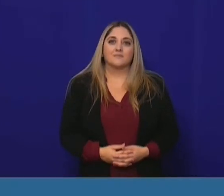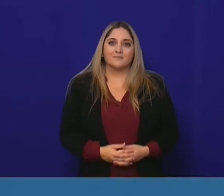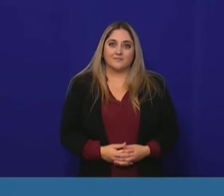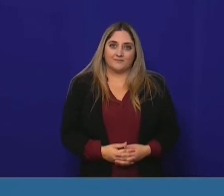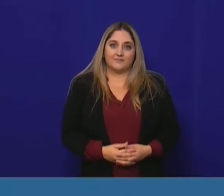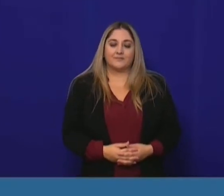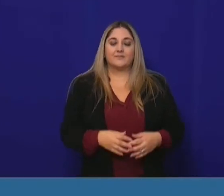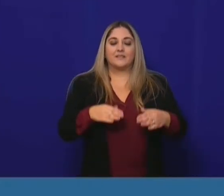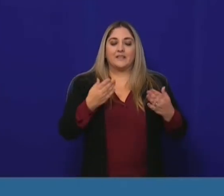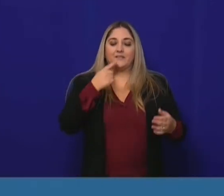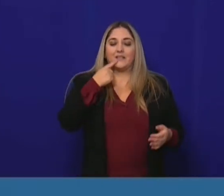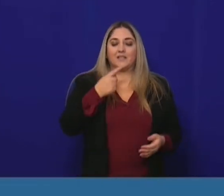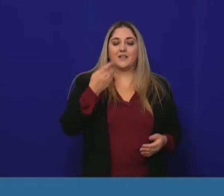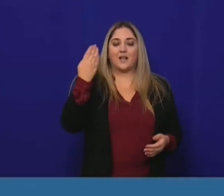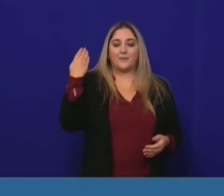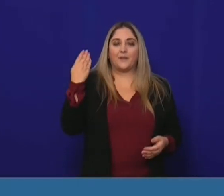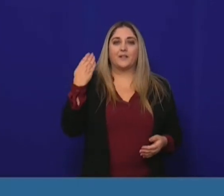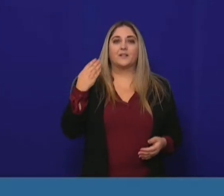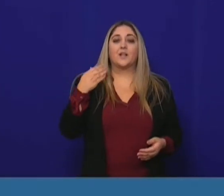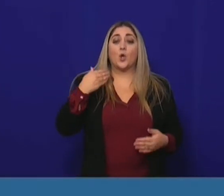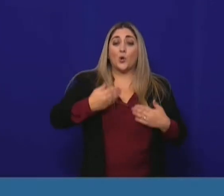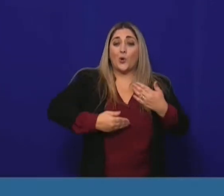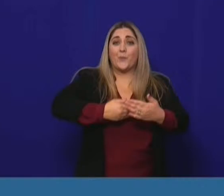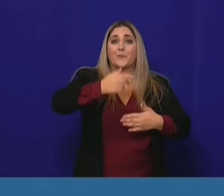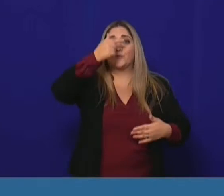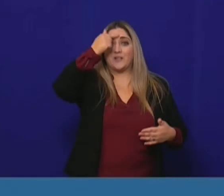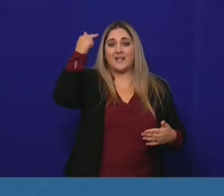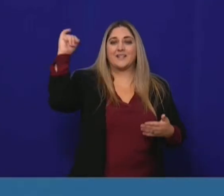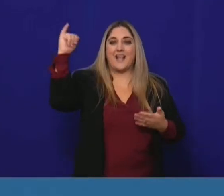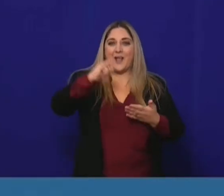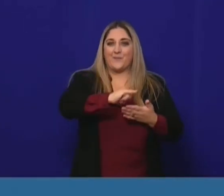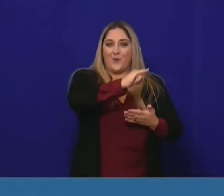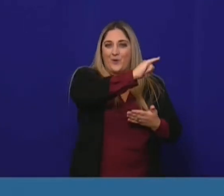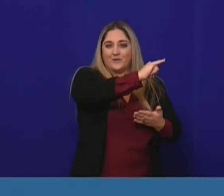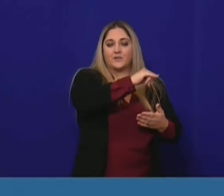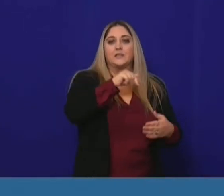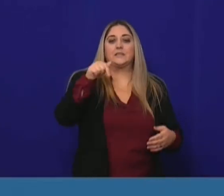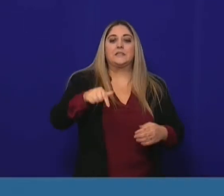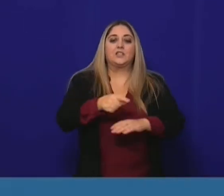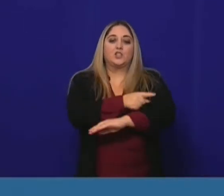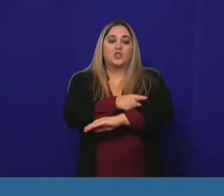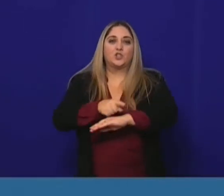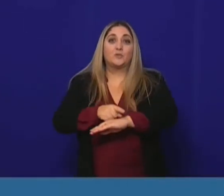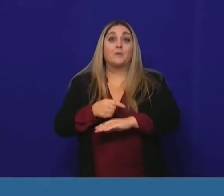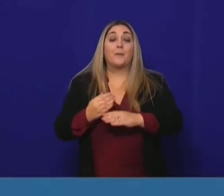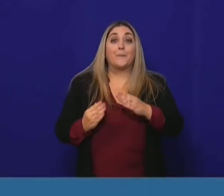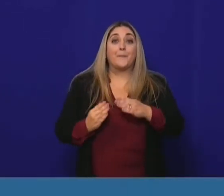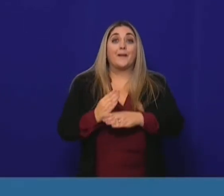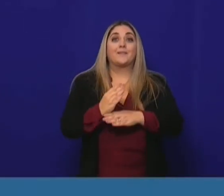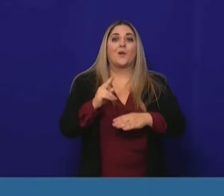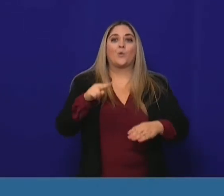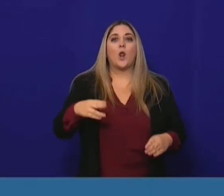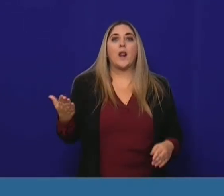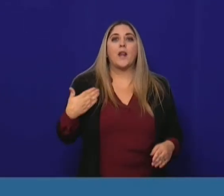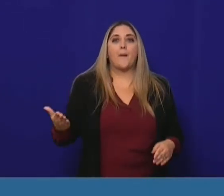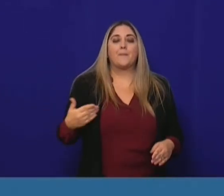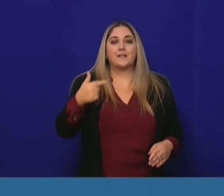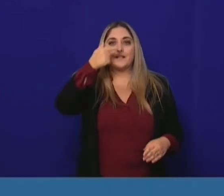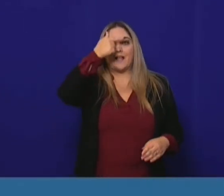Ukoll bħalma semmejt aħna bqajna għaddejjem blit-testjar tagħna fl-ajruport u propju minn din il-ġimgħa bdejna wkoll indaħlu ir-rapid